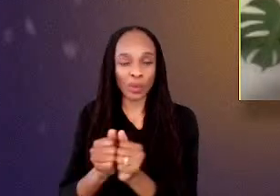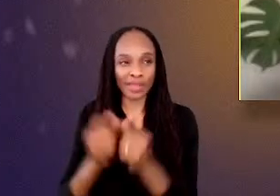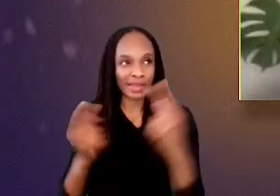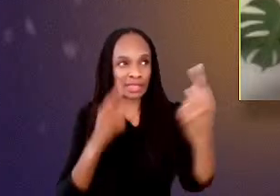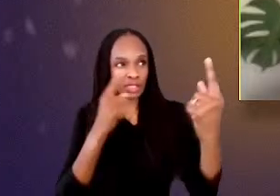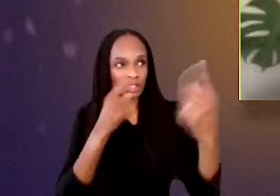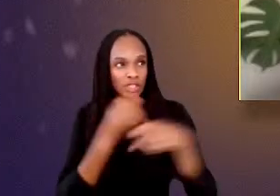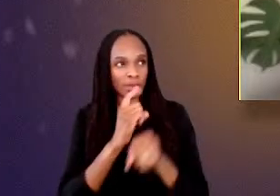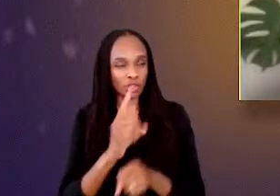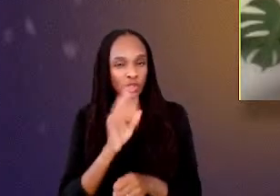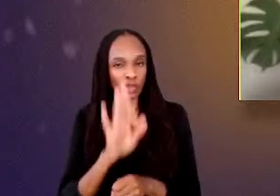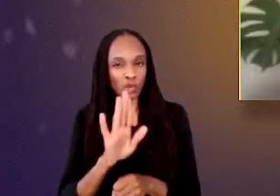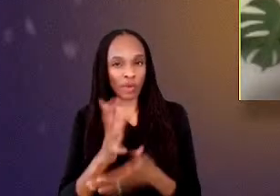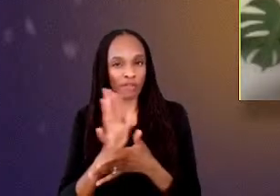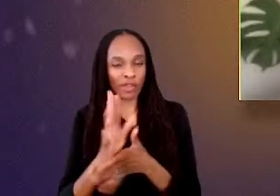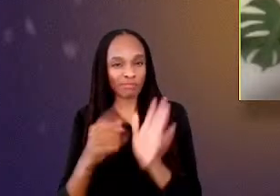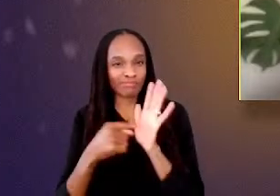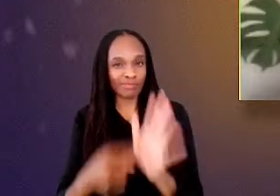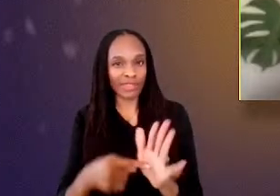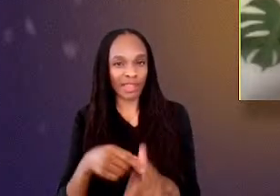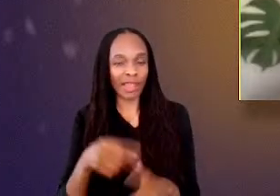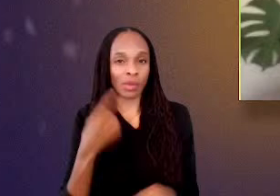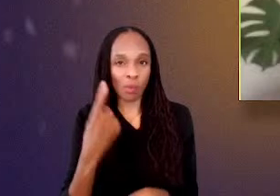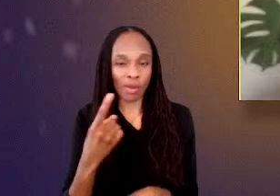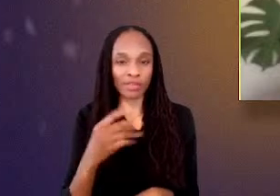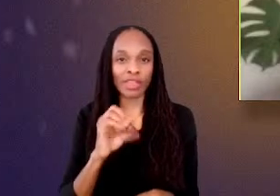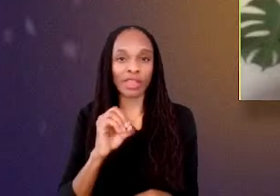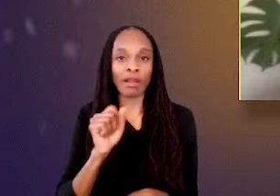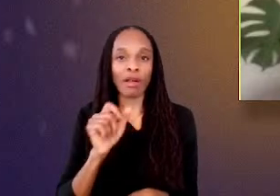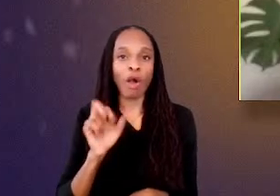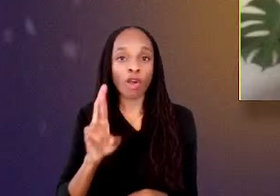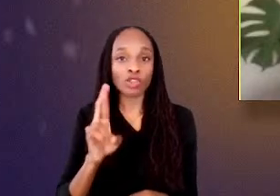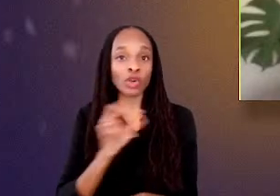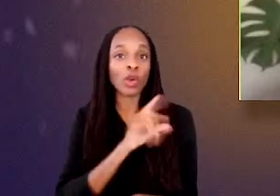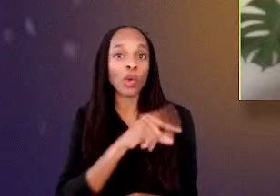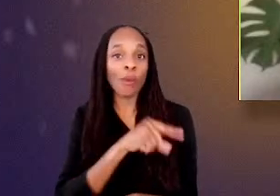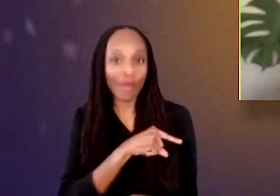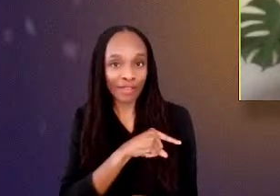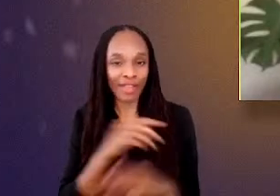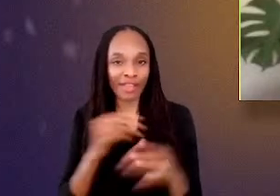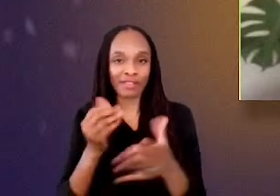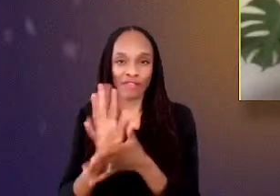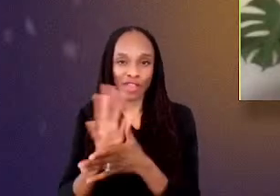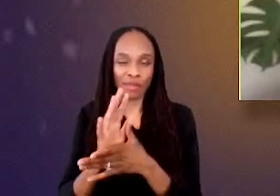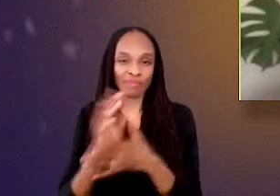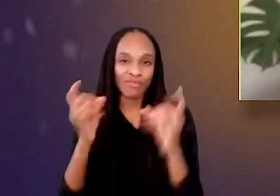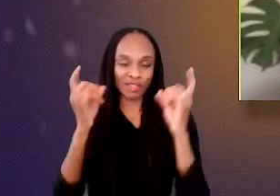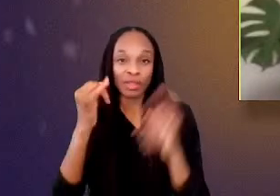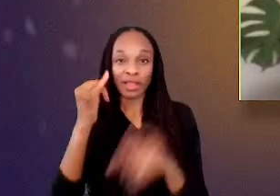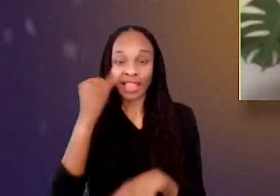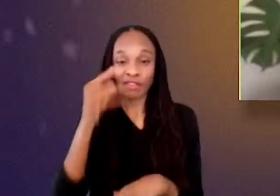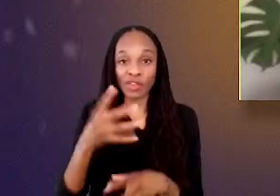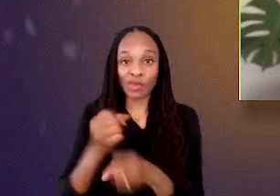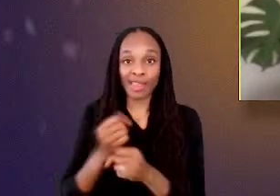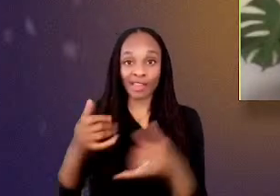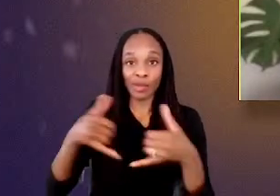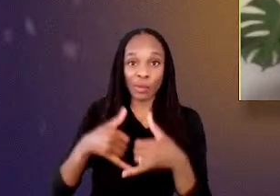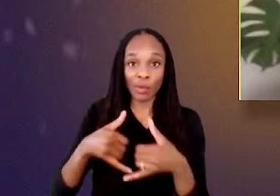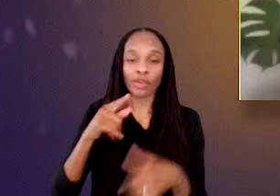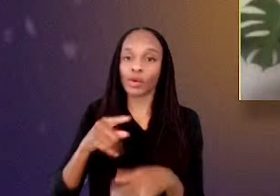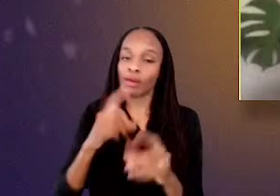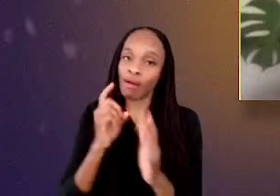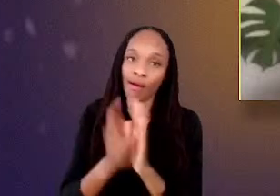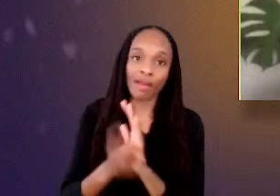ensure that your film screens at one of those Oscar qualifying film festivals. If you win an award at one of those festivals, you are automatically qualified